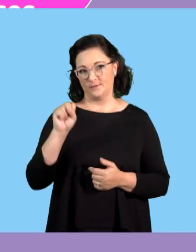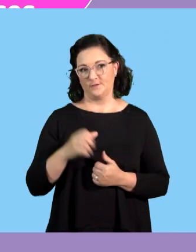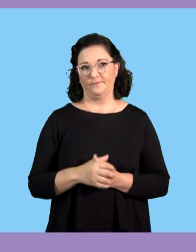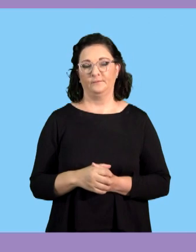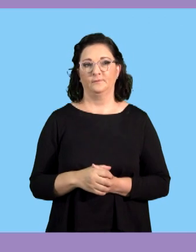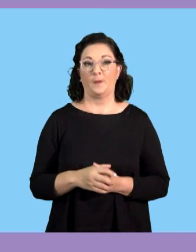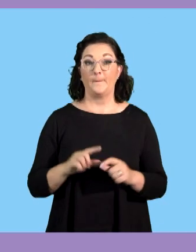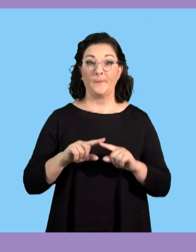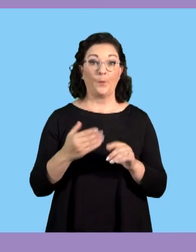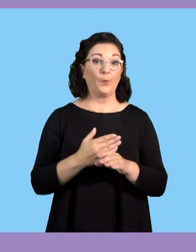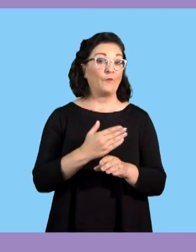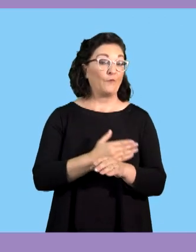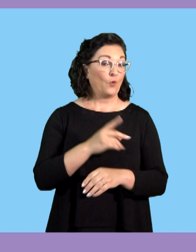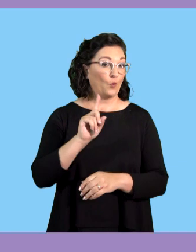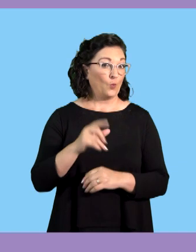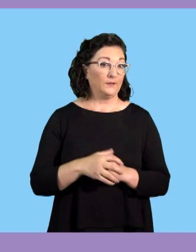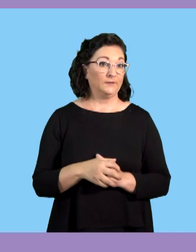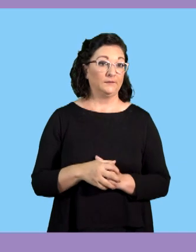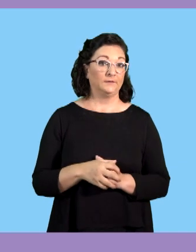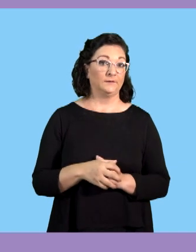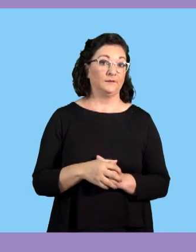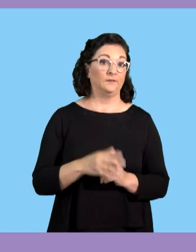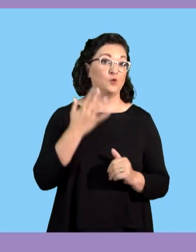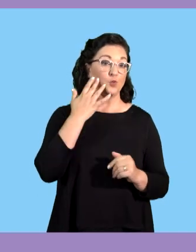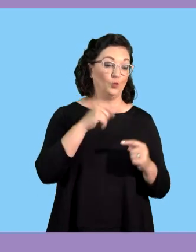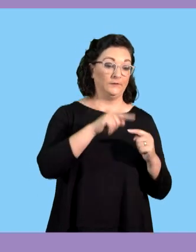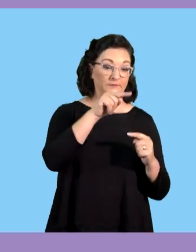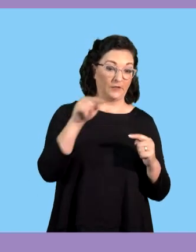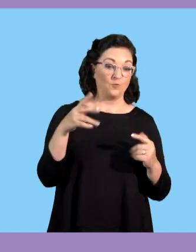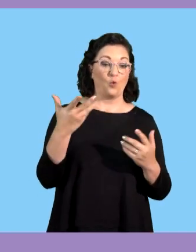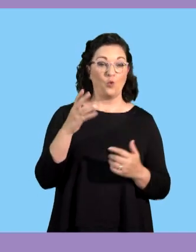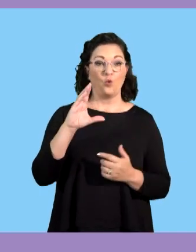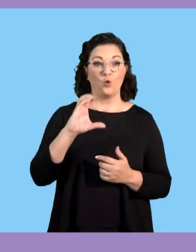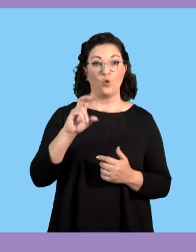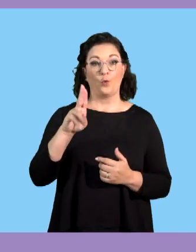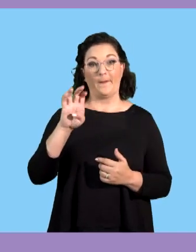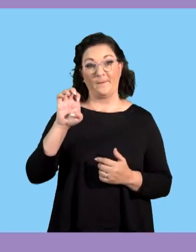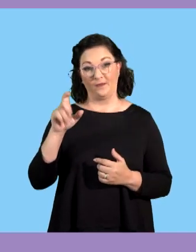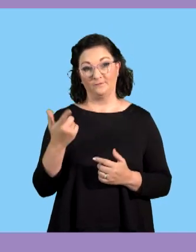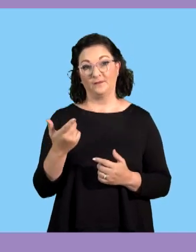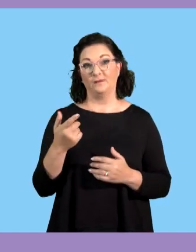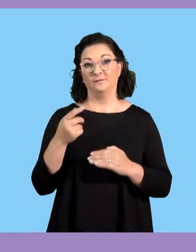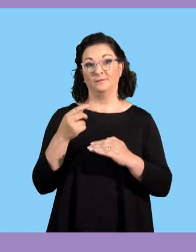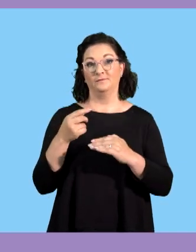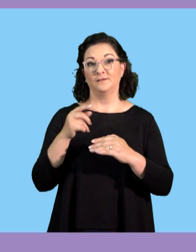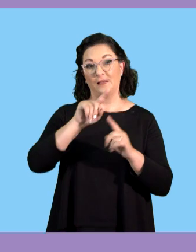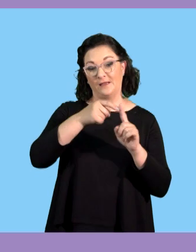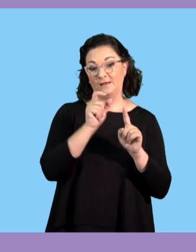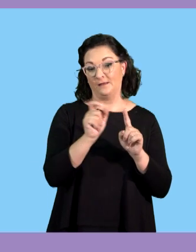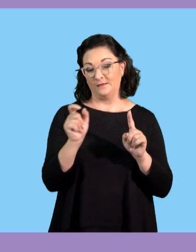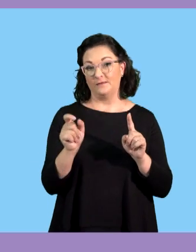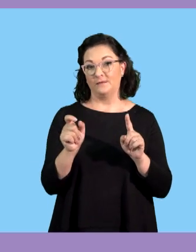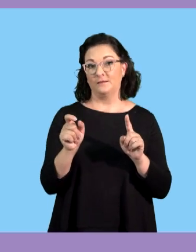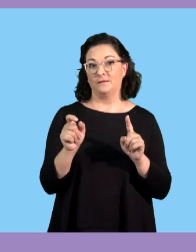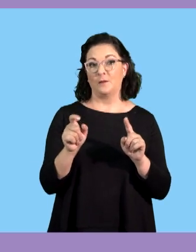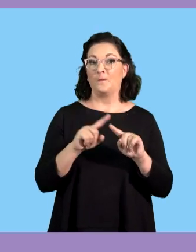example. Just before that, squaring or cubing a decimal fraction is done exactly the same way as